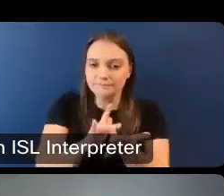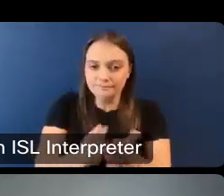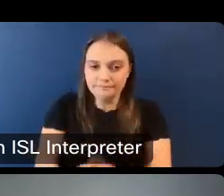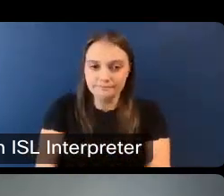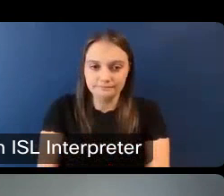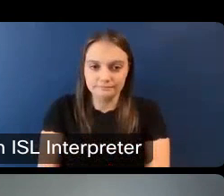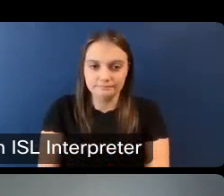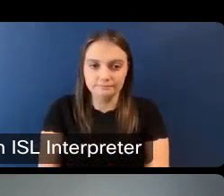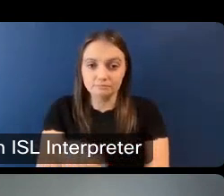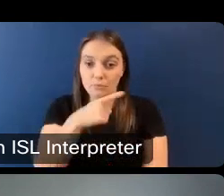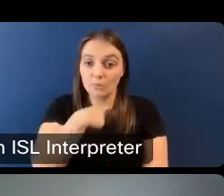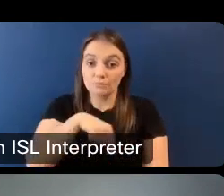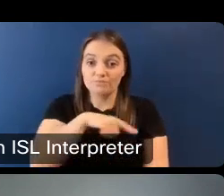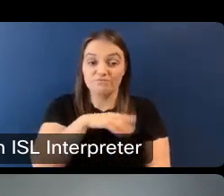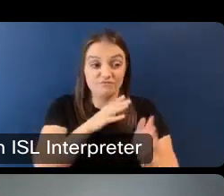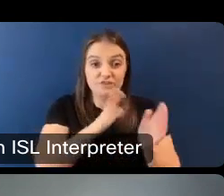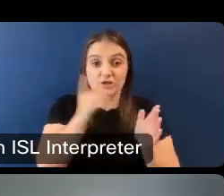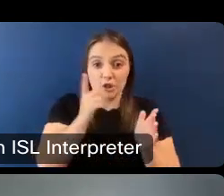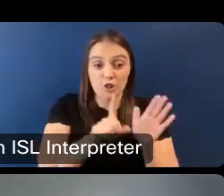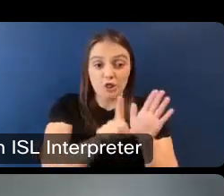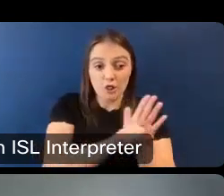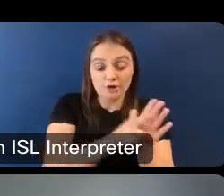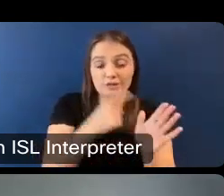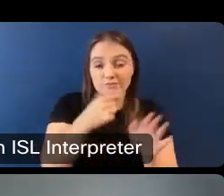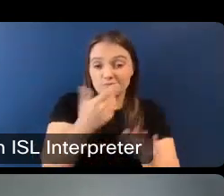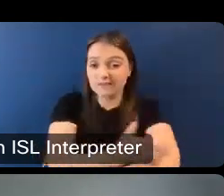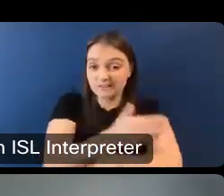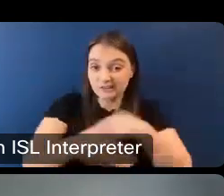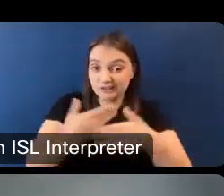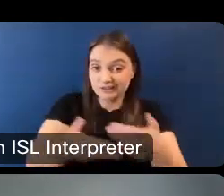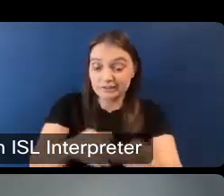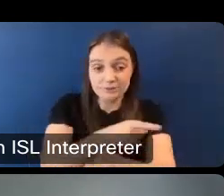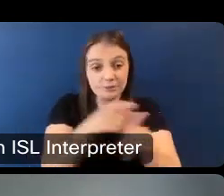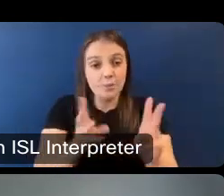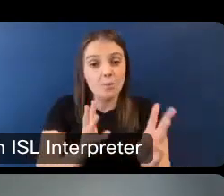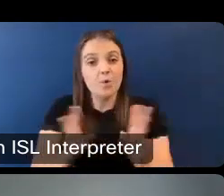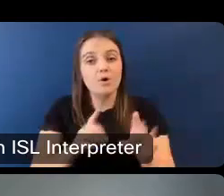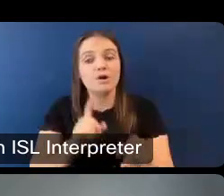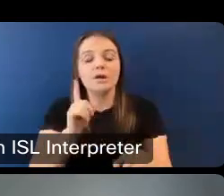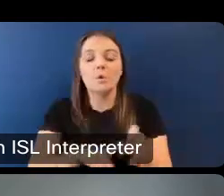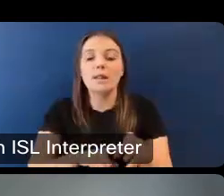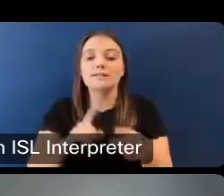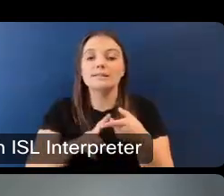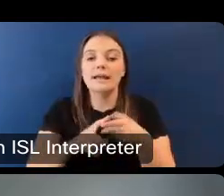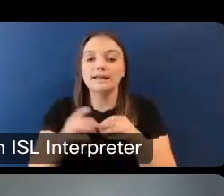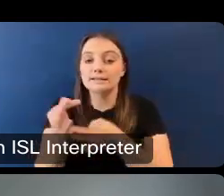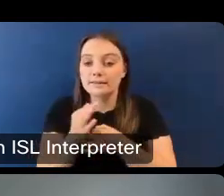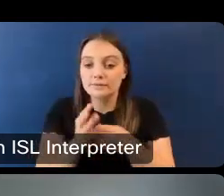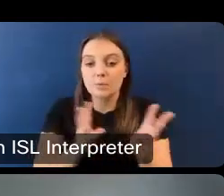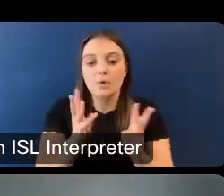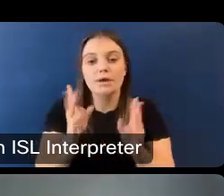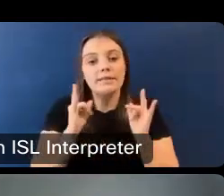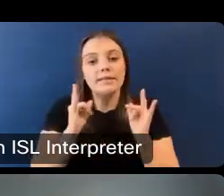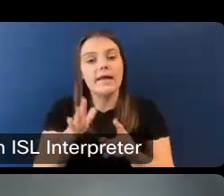has continued. And as many of you working in quality and safety or working in the health or social care setting